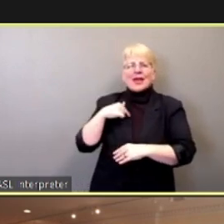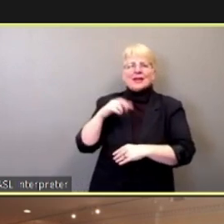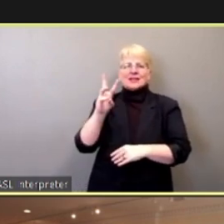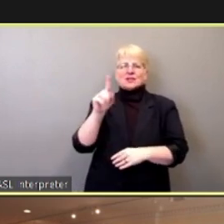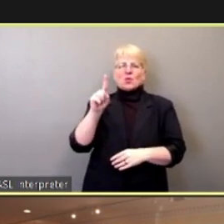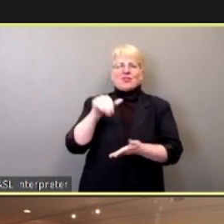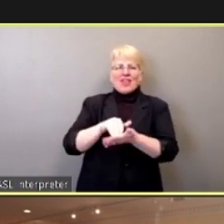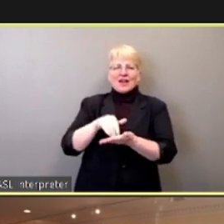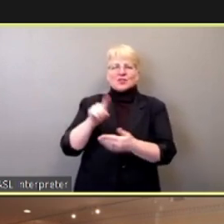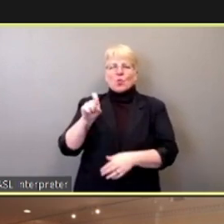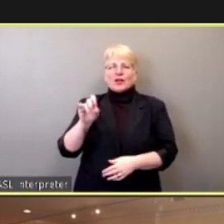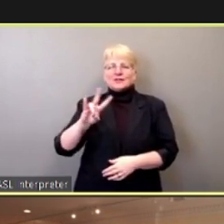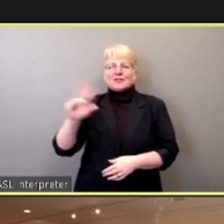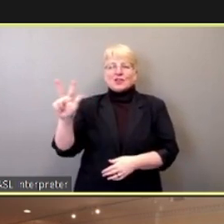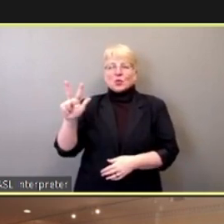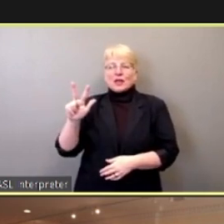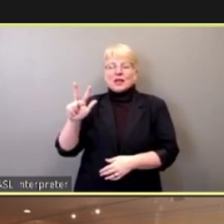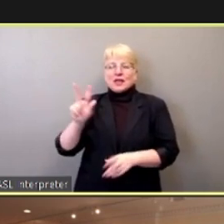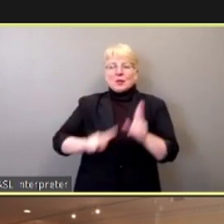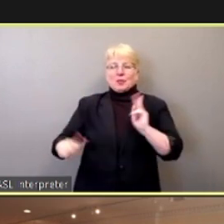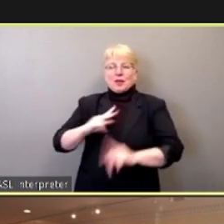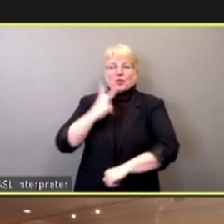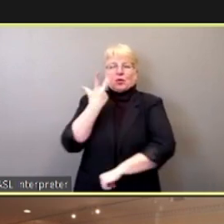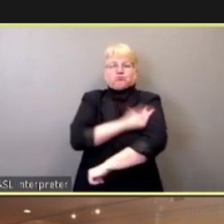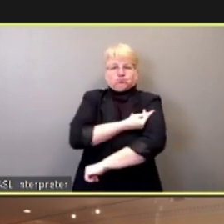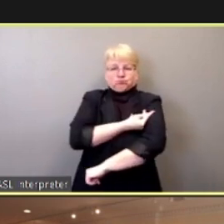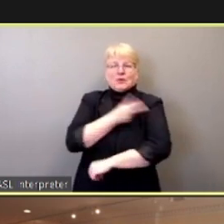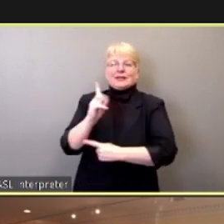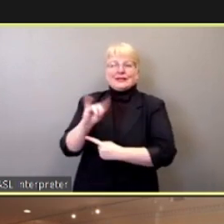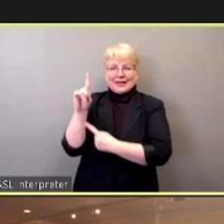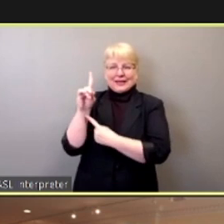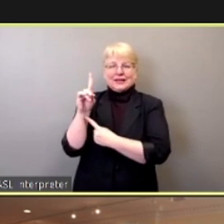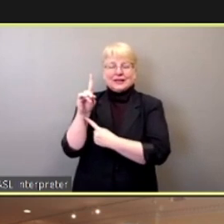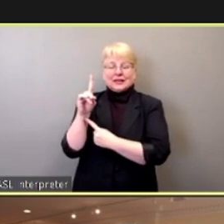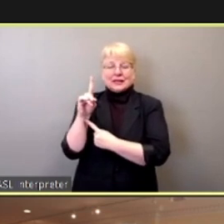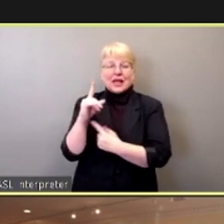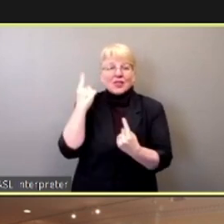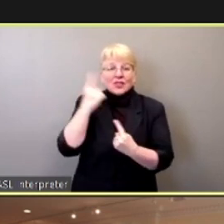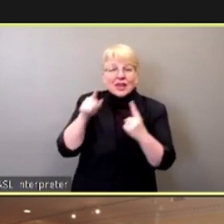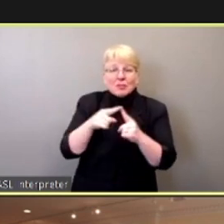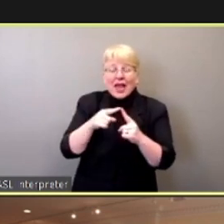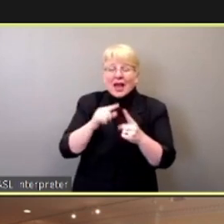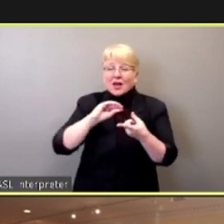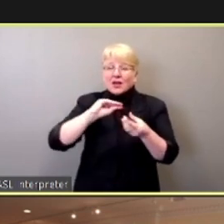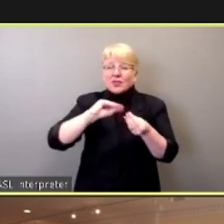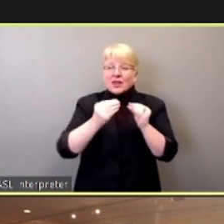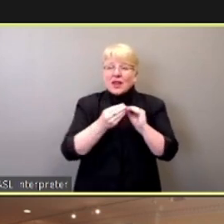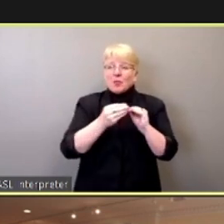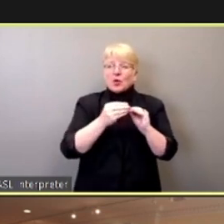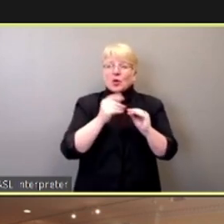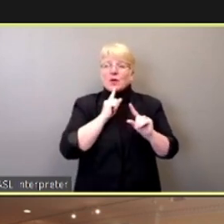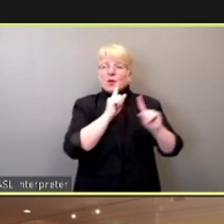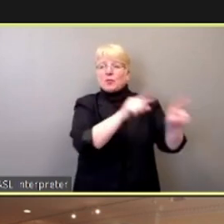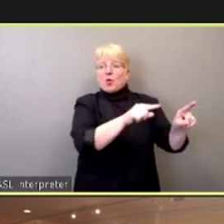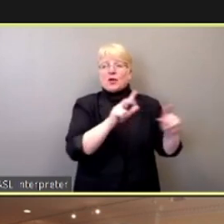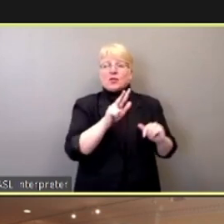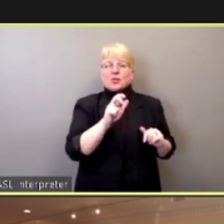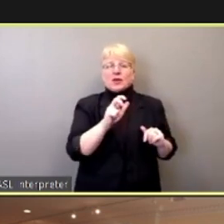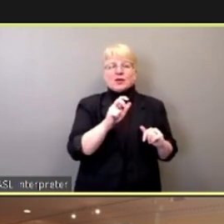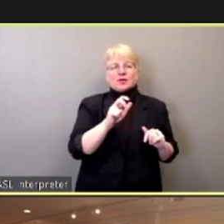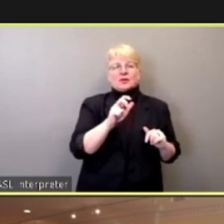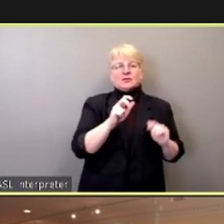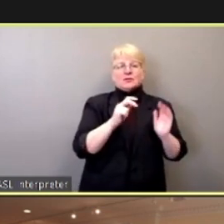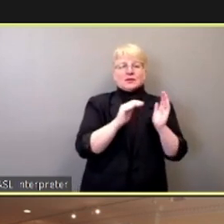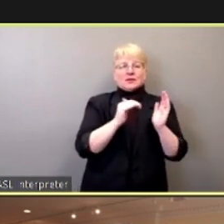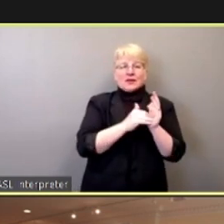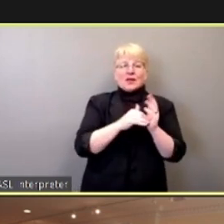61,173 people. And if you think about the number of cases we've recorded, 3,325. So we're 18 times